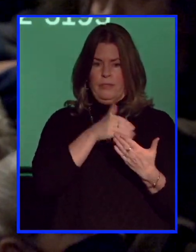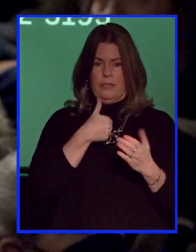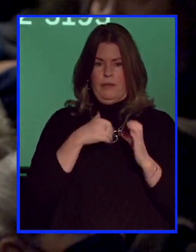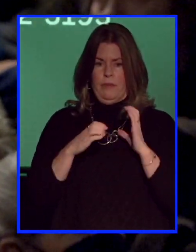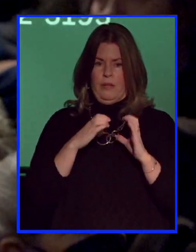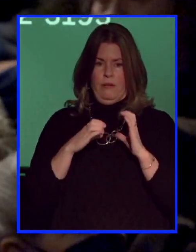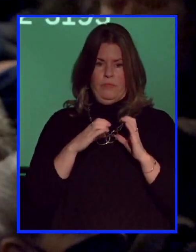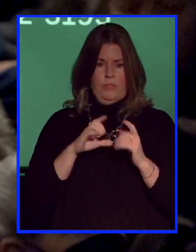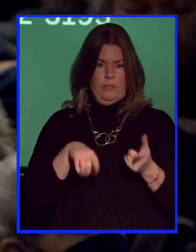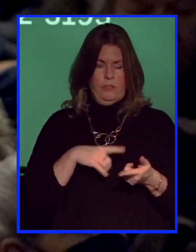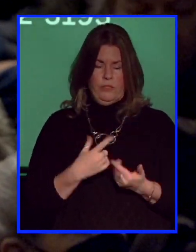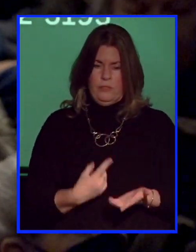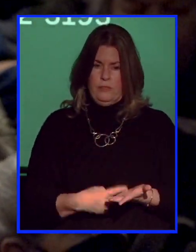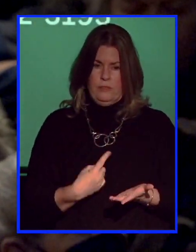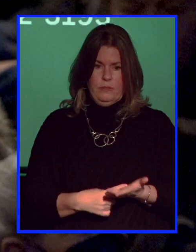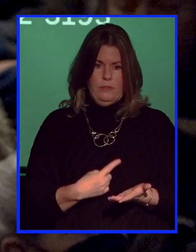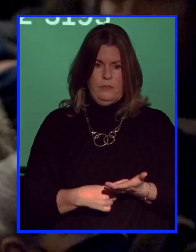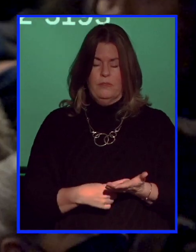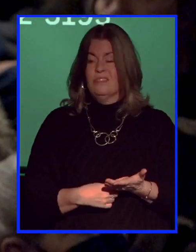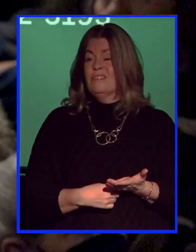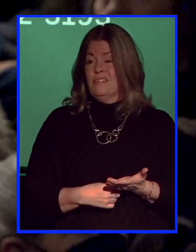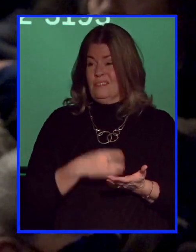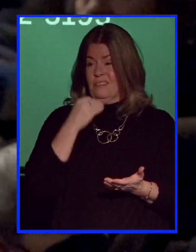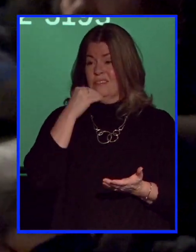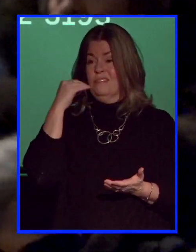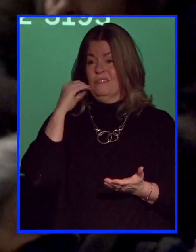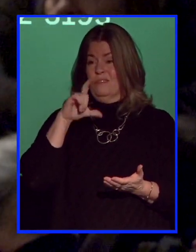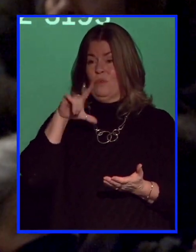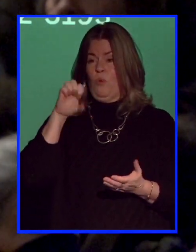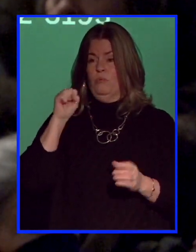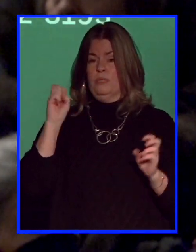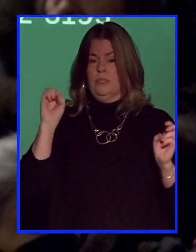about is the homelessness in Vermont.